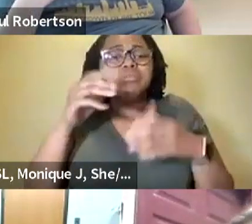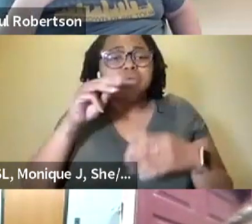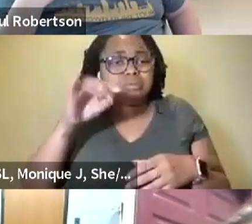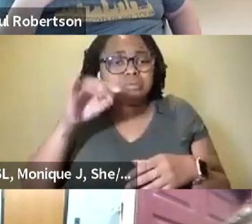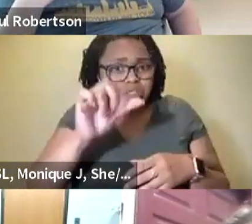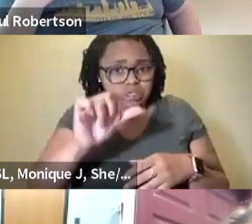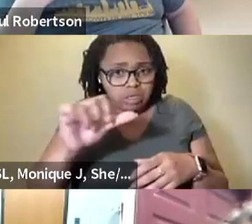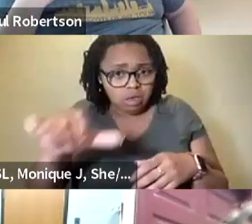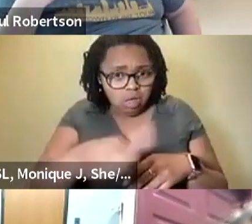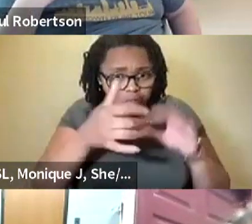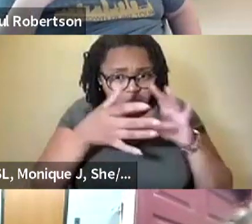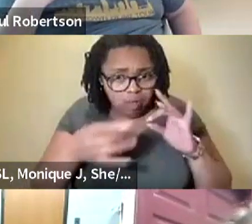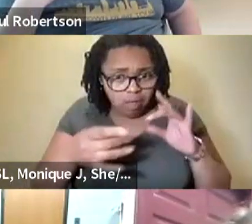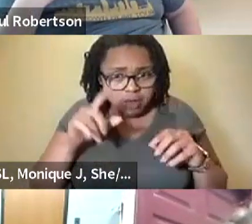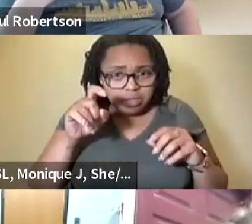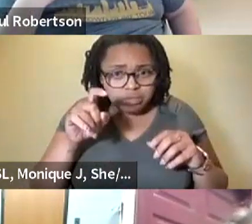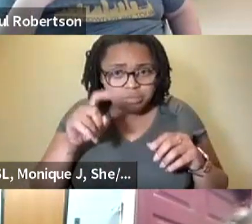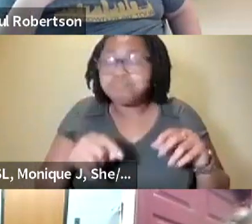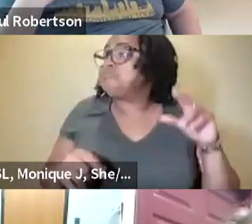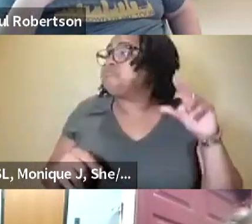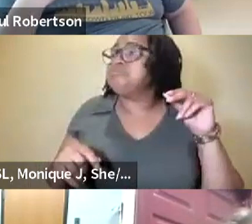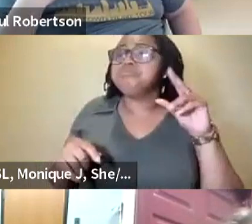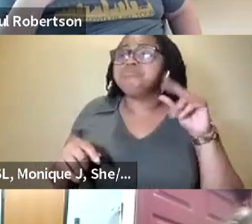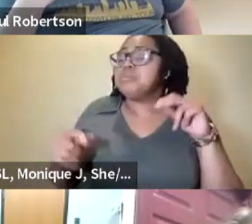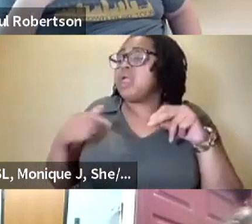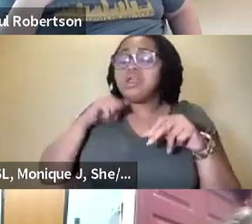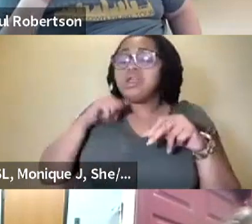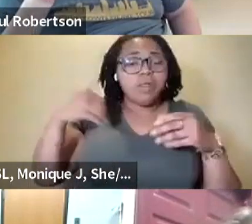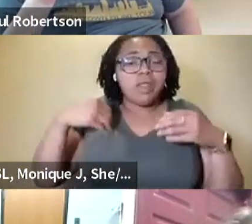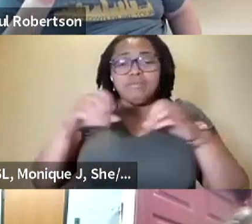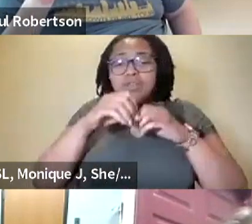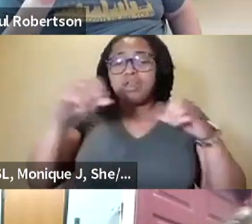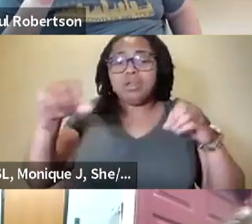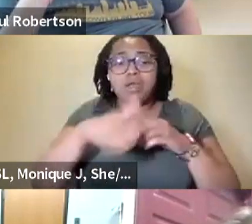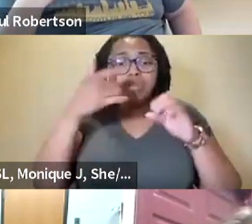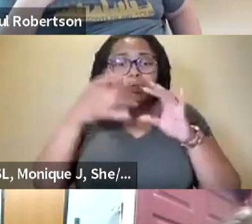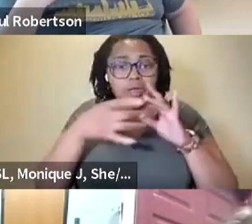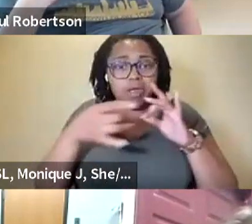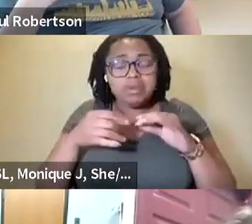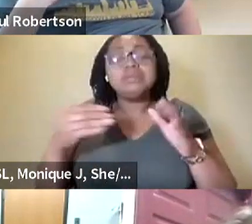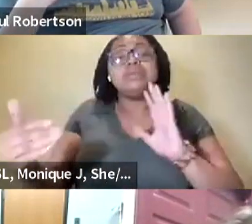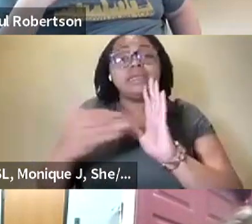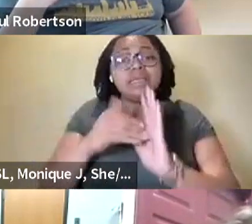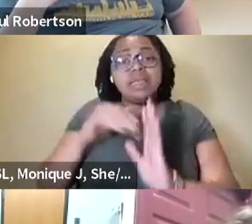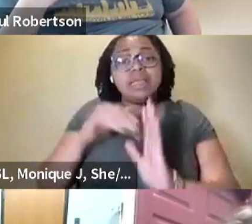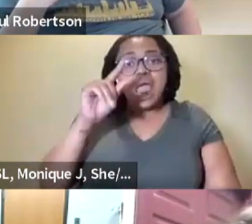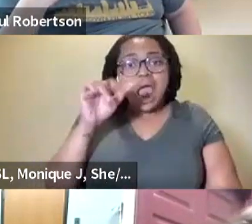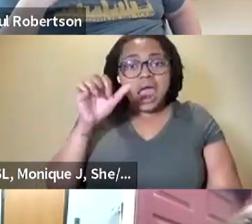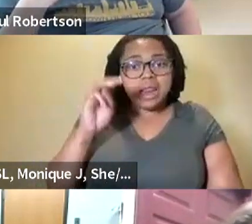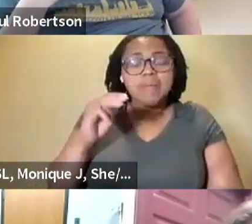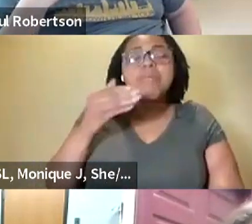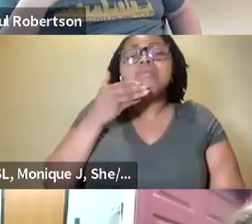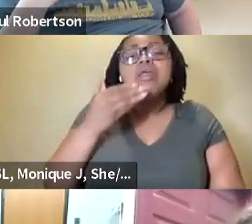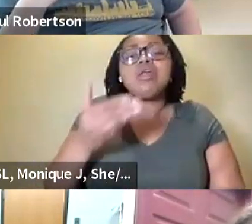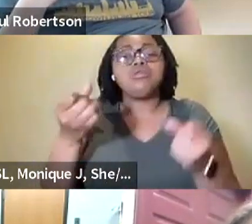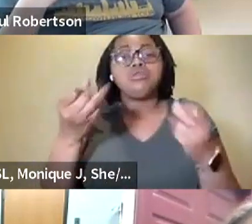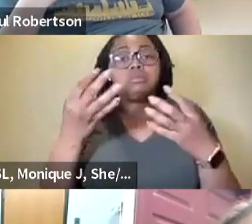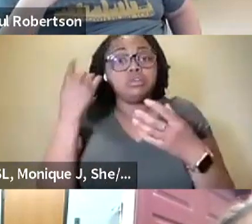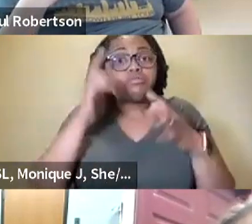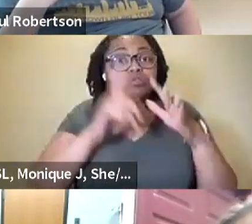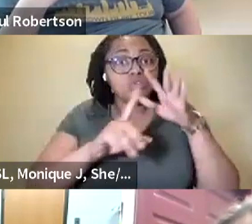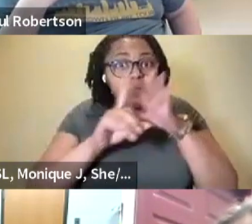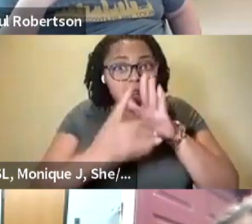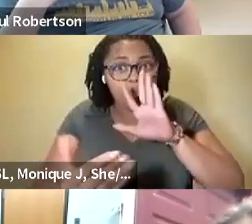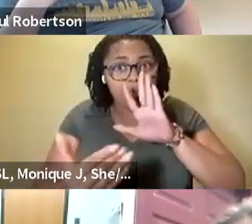anything? No, I do not have anything. But Adam, again, like he said, thank you so much for coming and joining